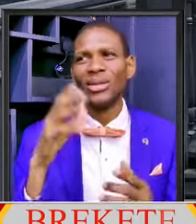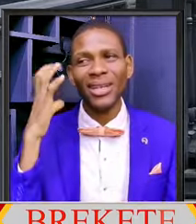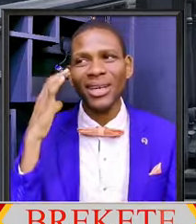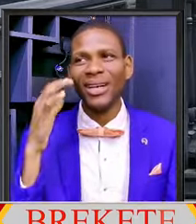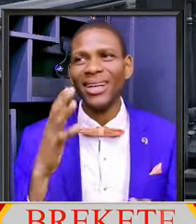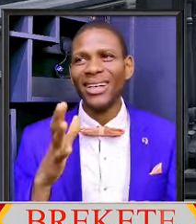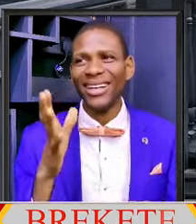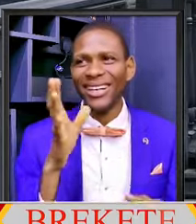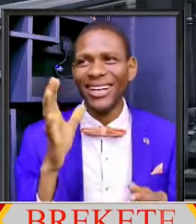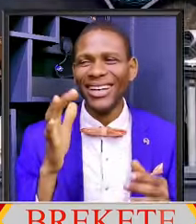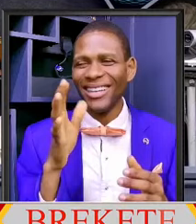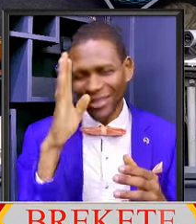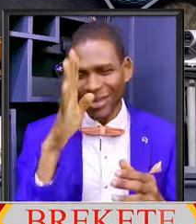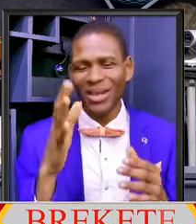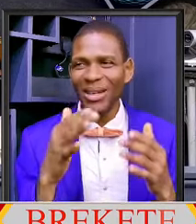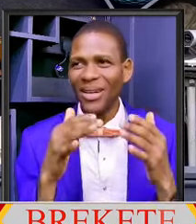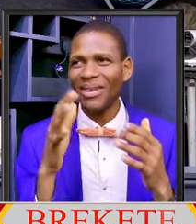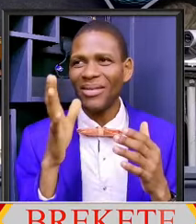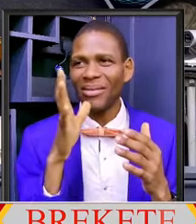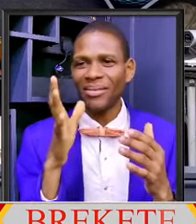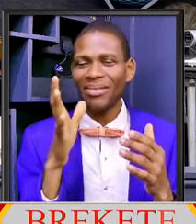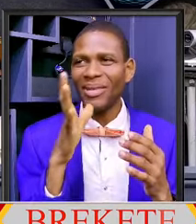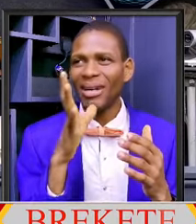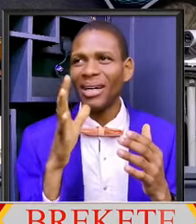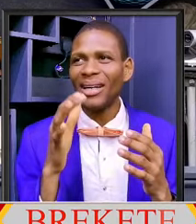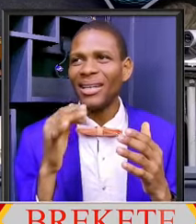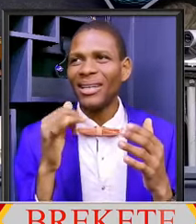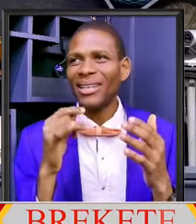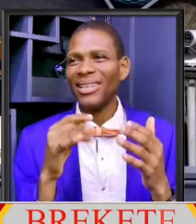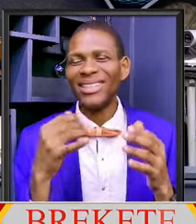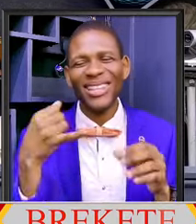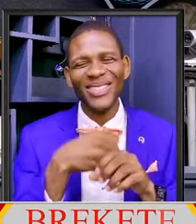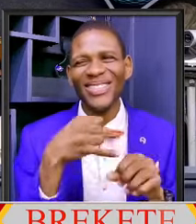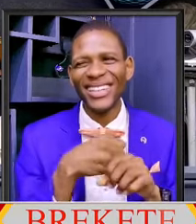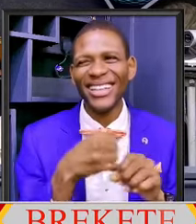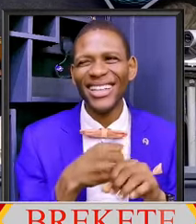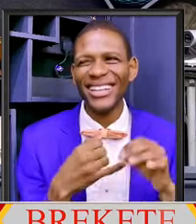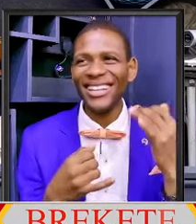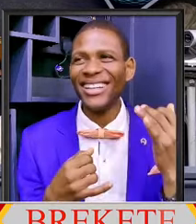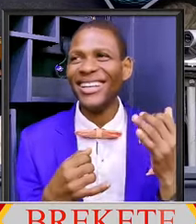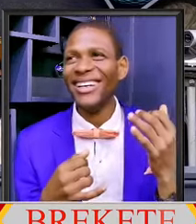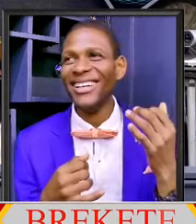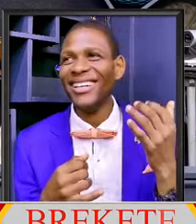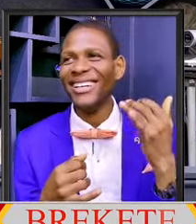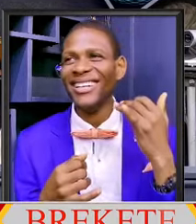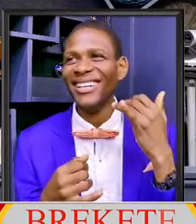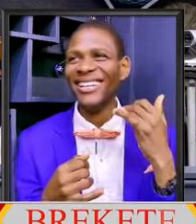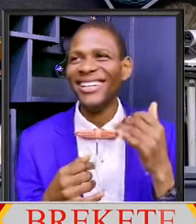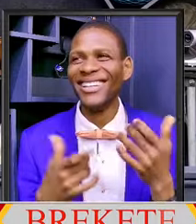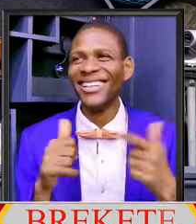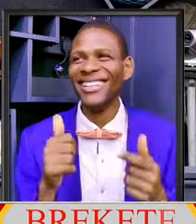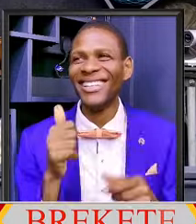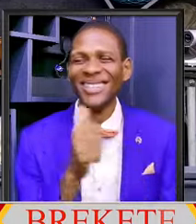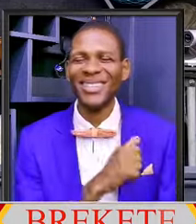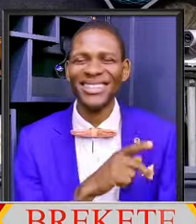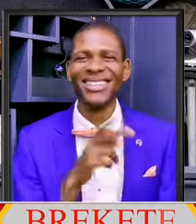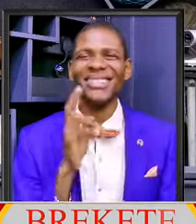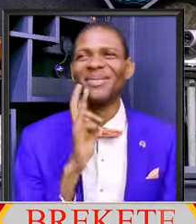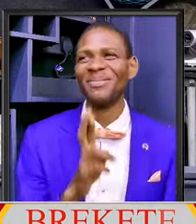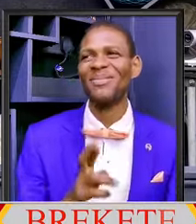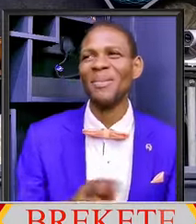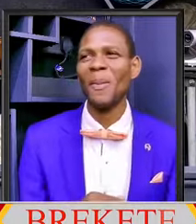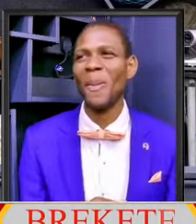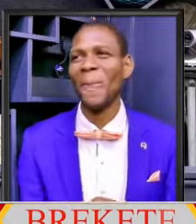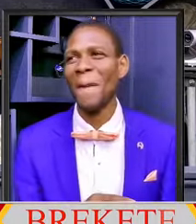Hello, mama. Poison. You know poison? Yeah, but it's a chain. Let's appreciate her.